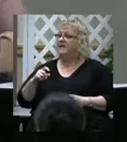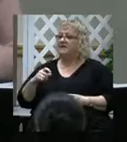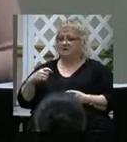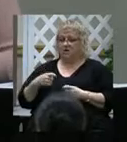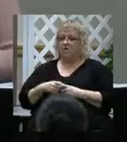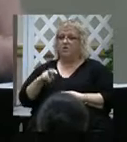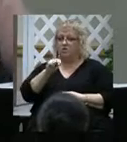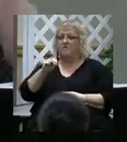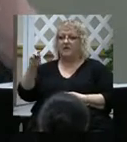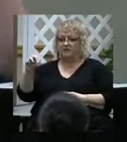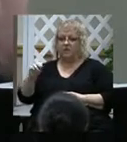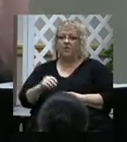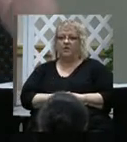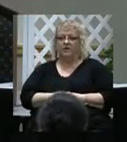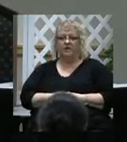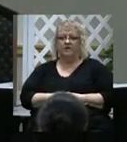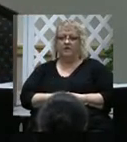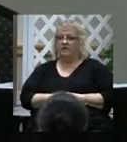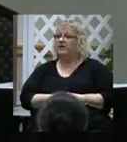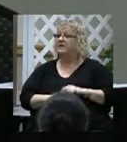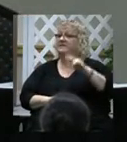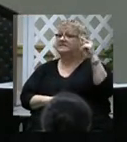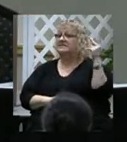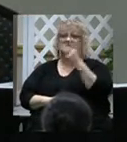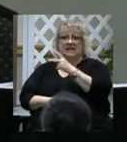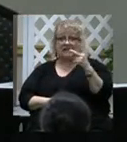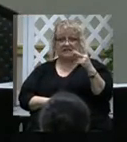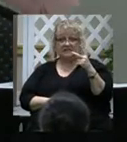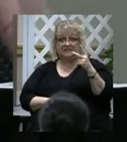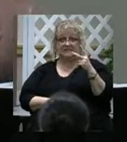thing. Number 2,